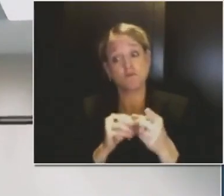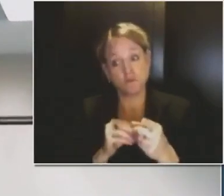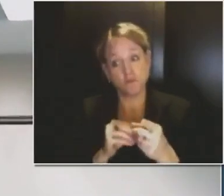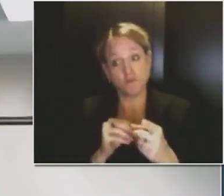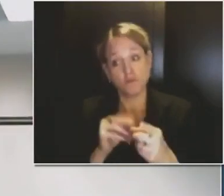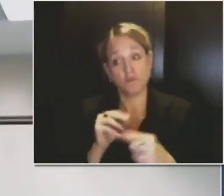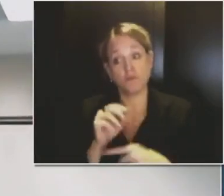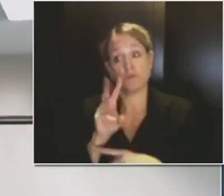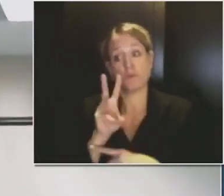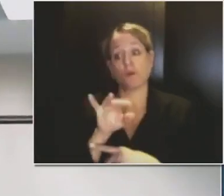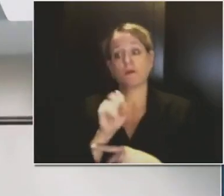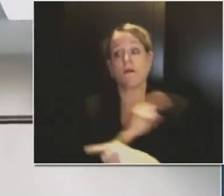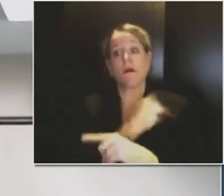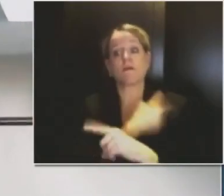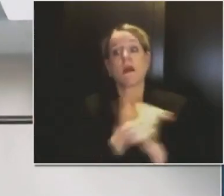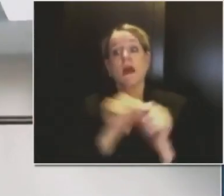then